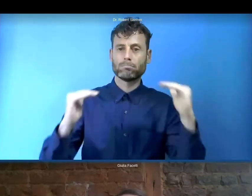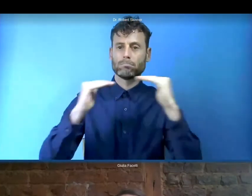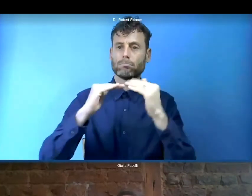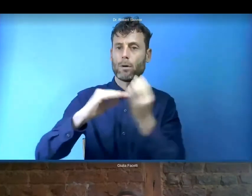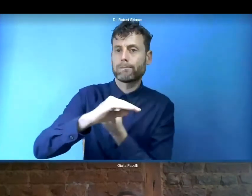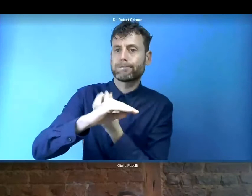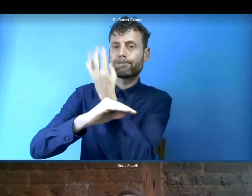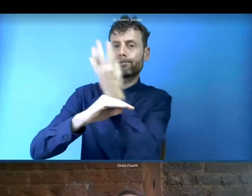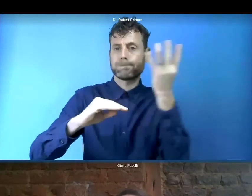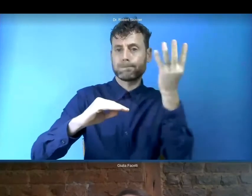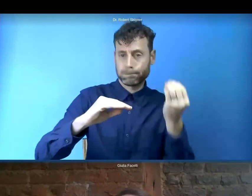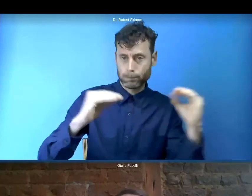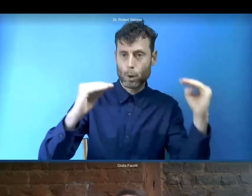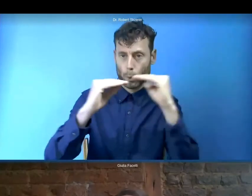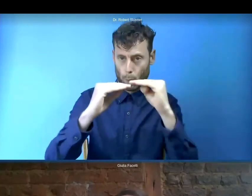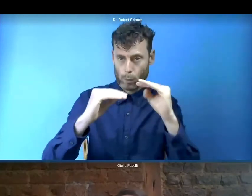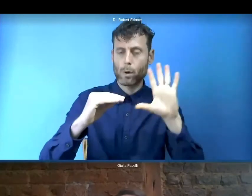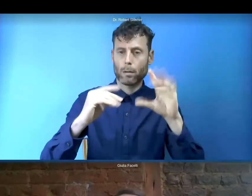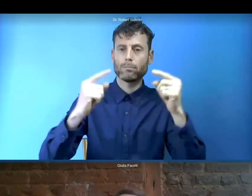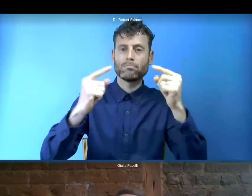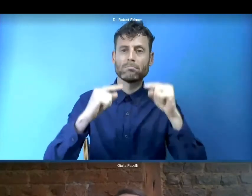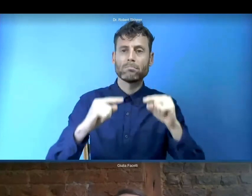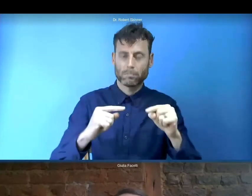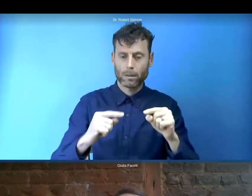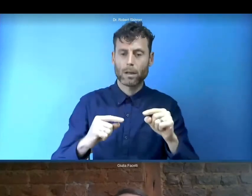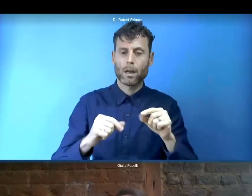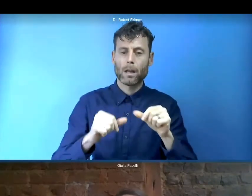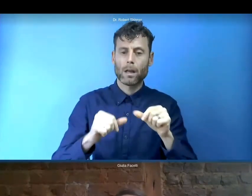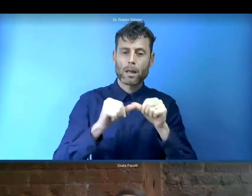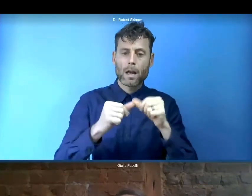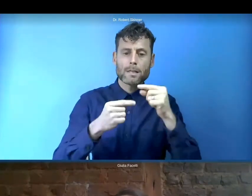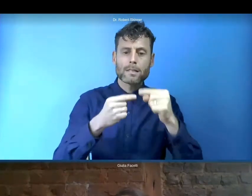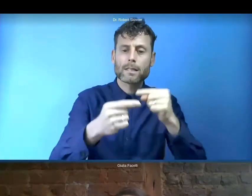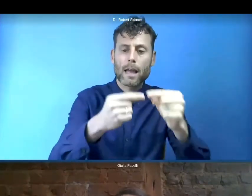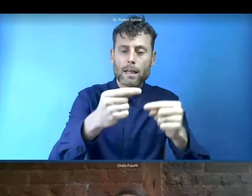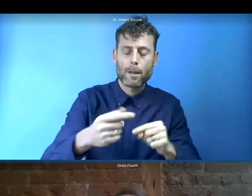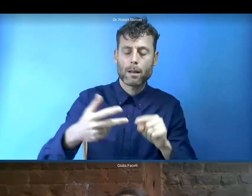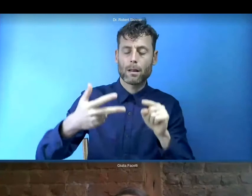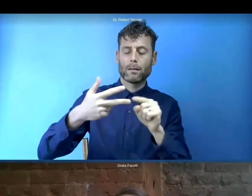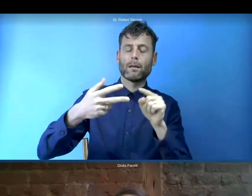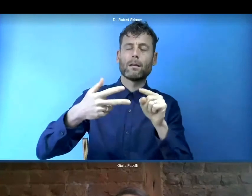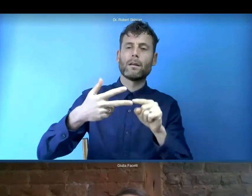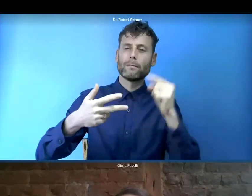transition towards climate neutrality by 2030. And we really know this is a very ambitious